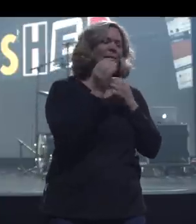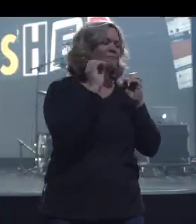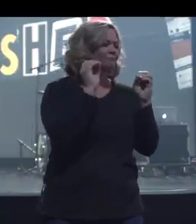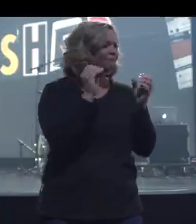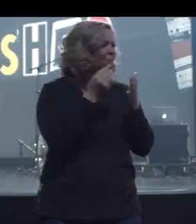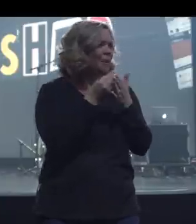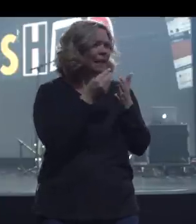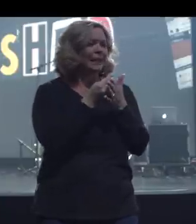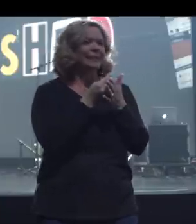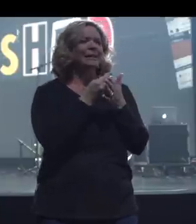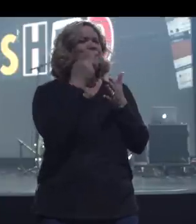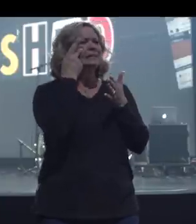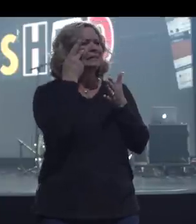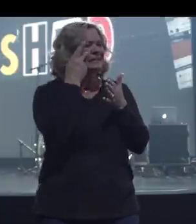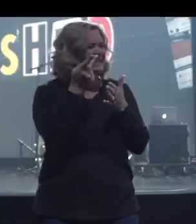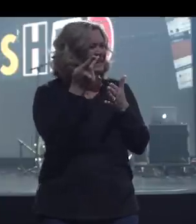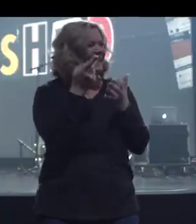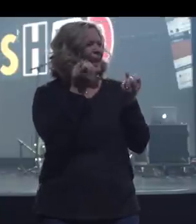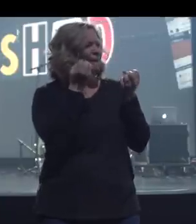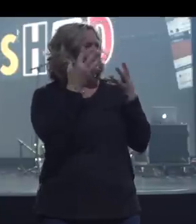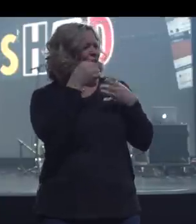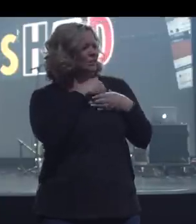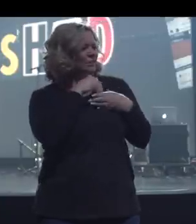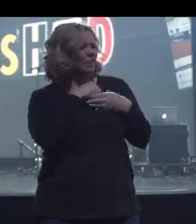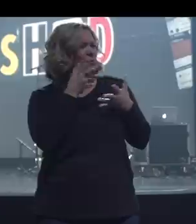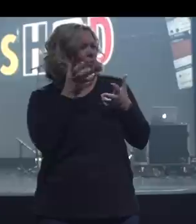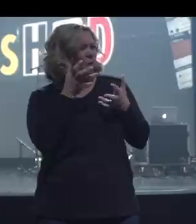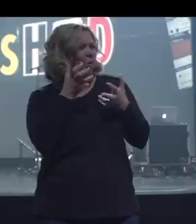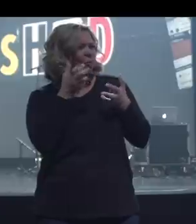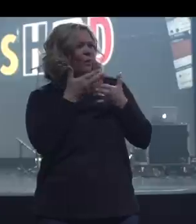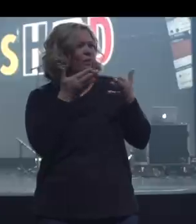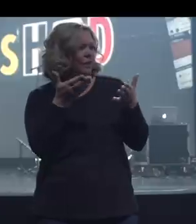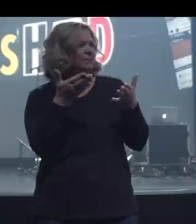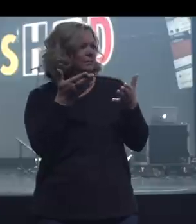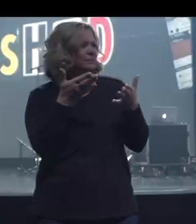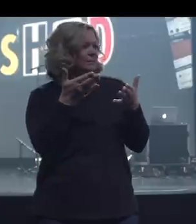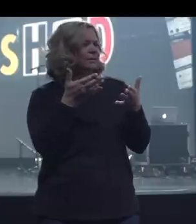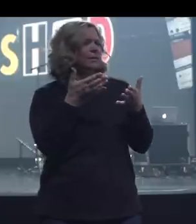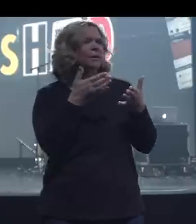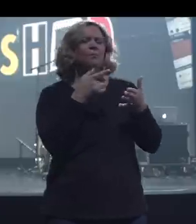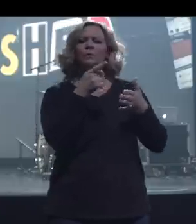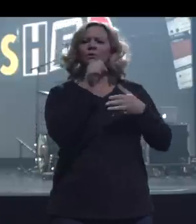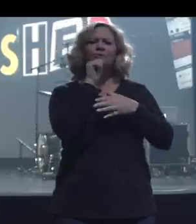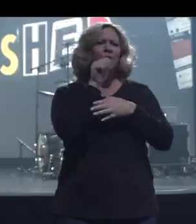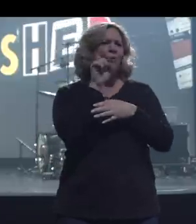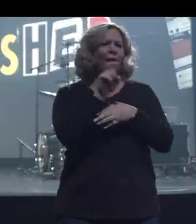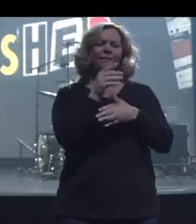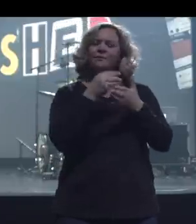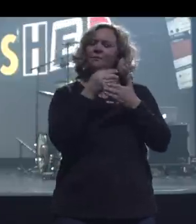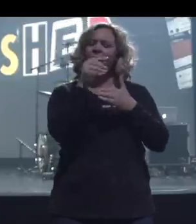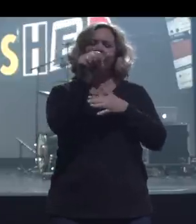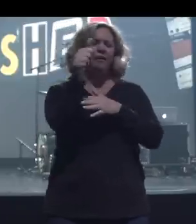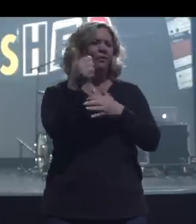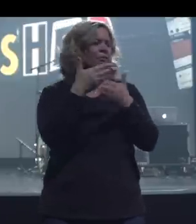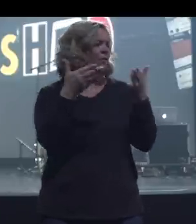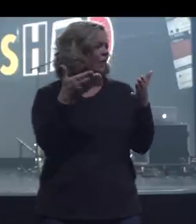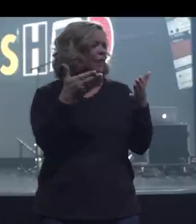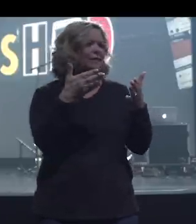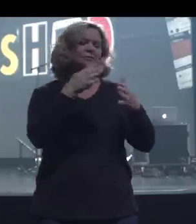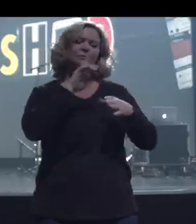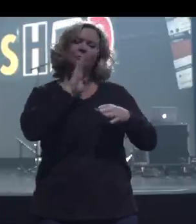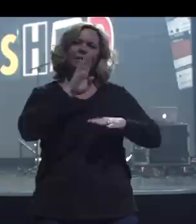see how much the thing is inside of you and that you really are enough. You don't have to buy another thing and buy